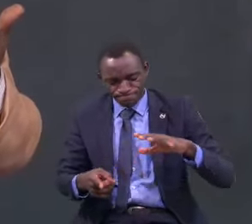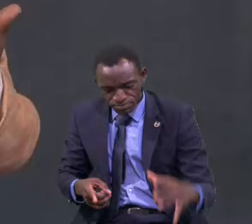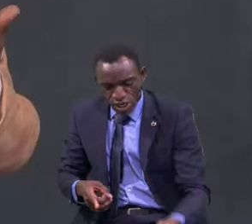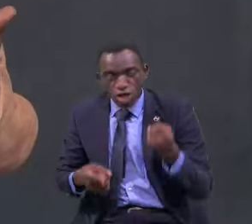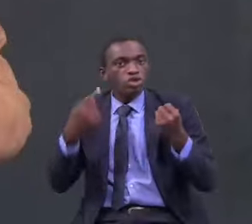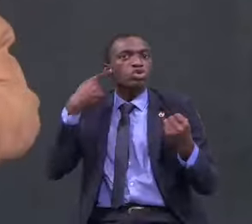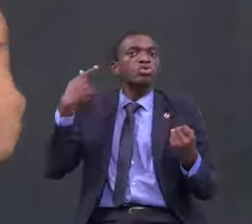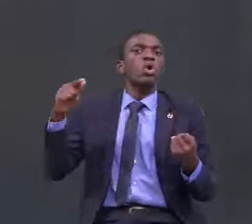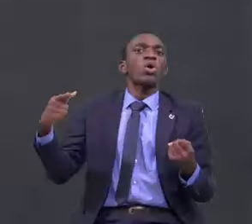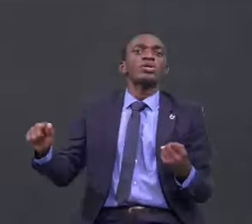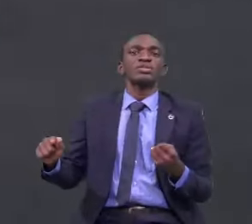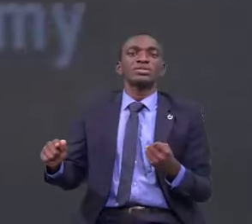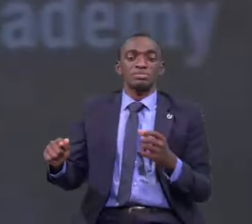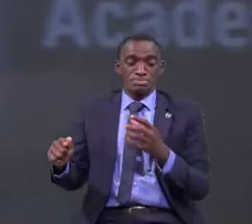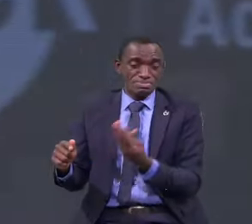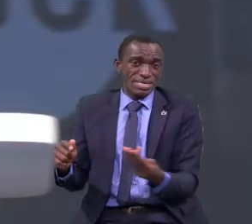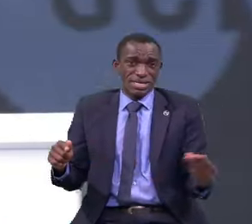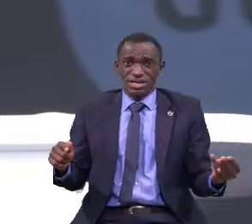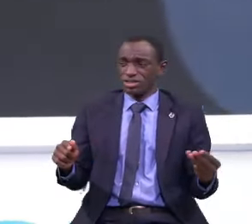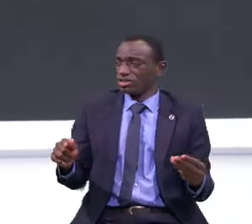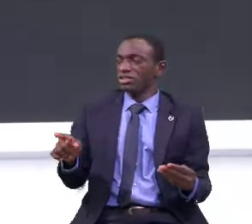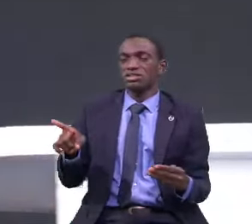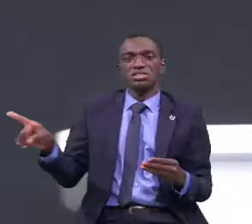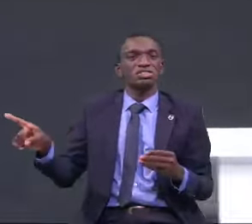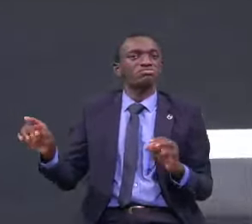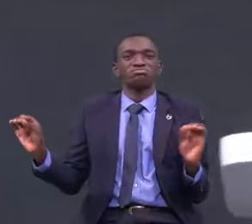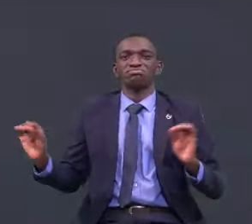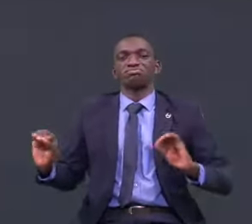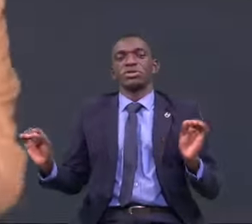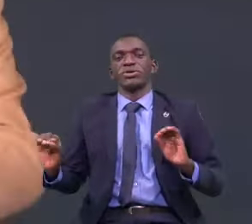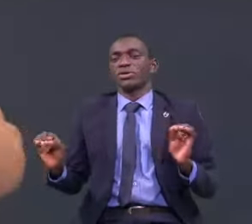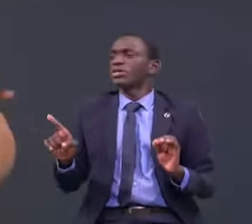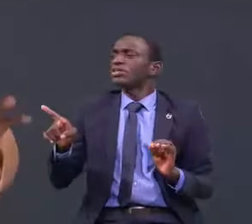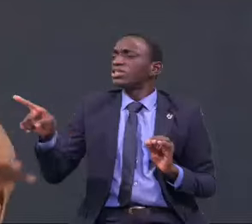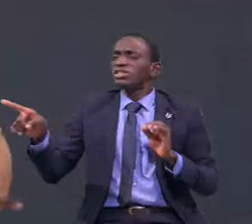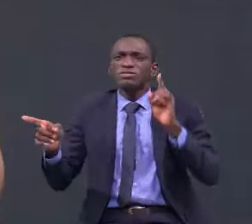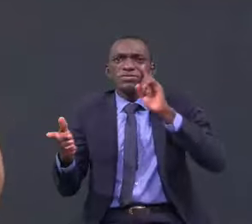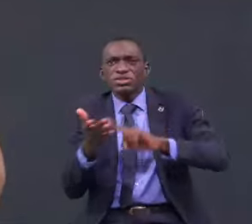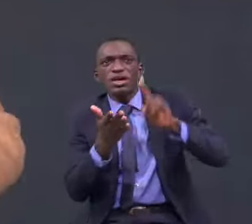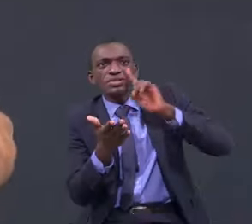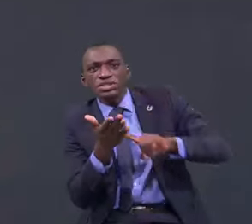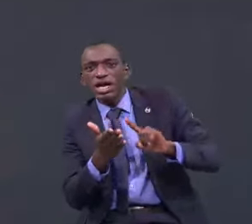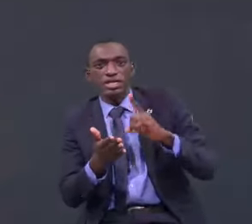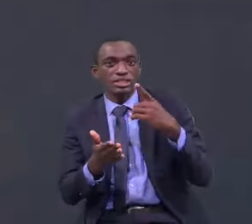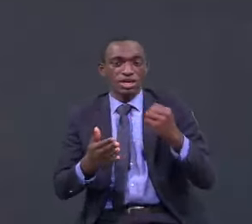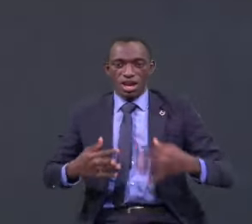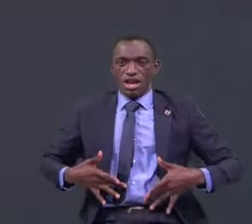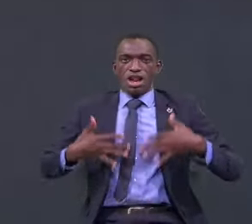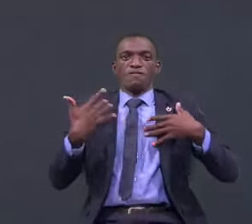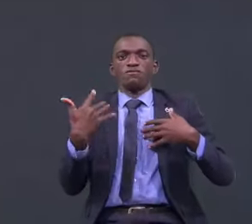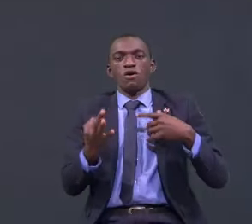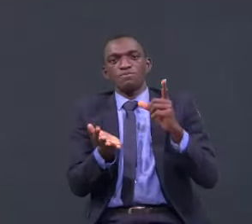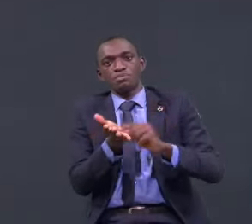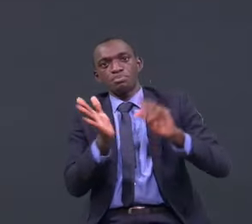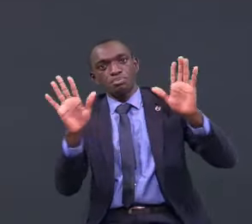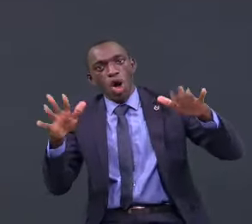No. Did he examine the life of the bird, the fish, the animals, and then give us